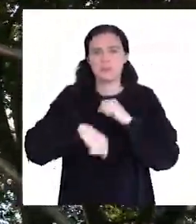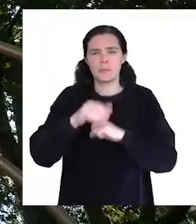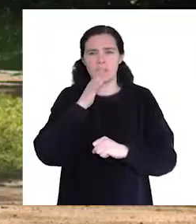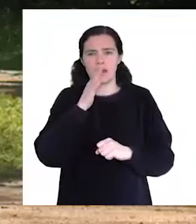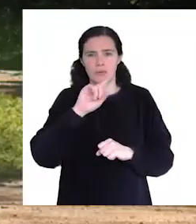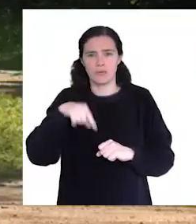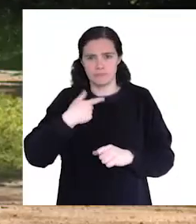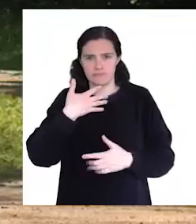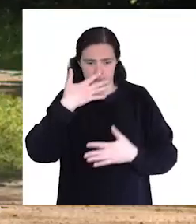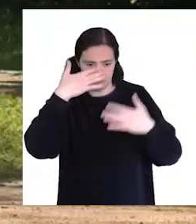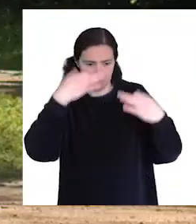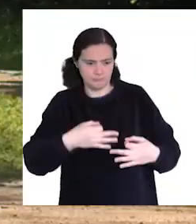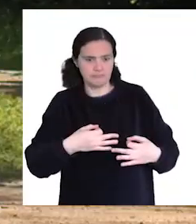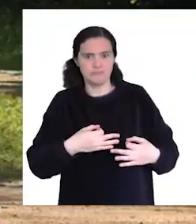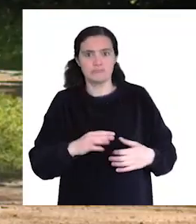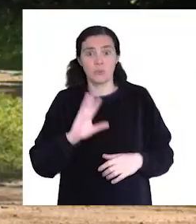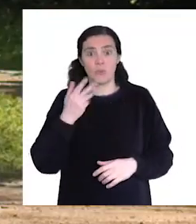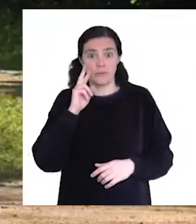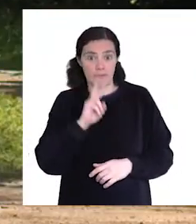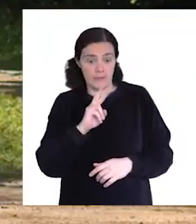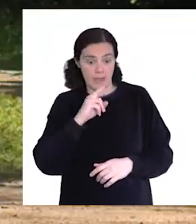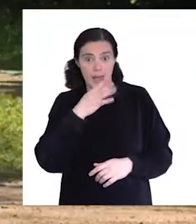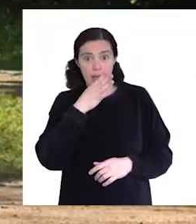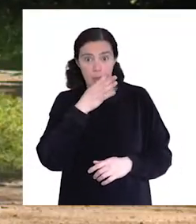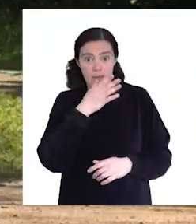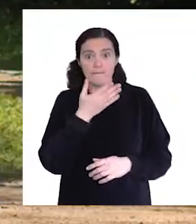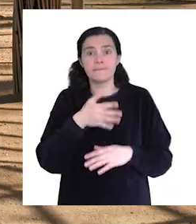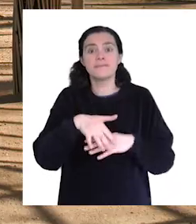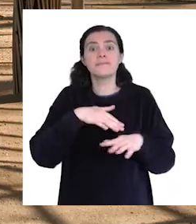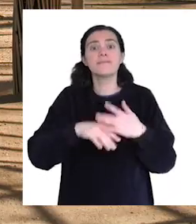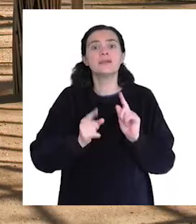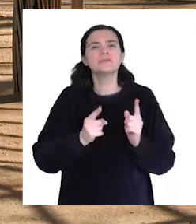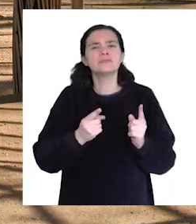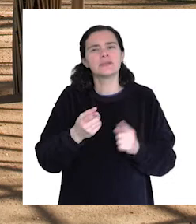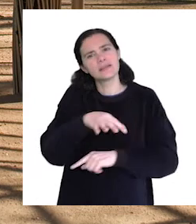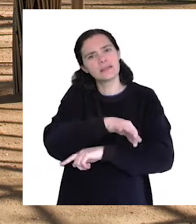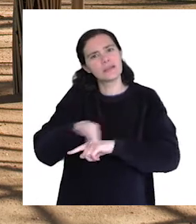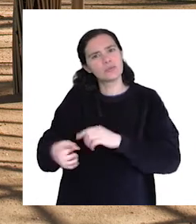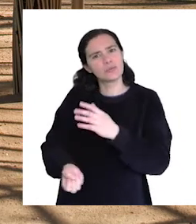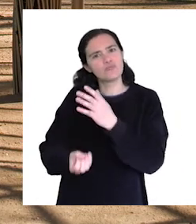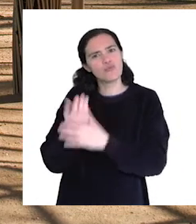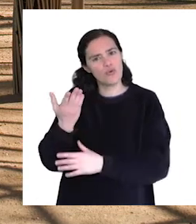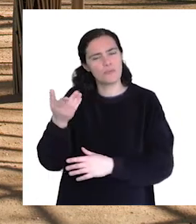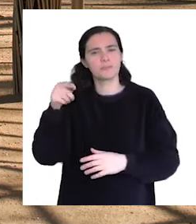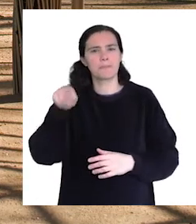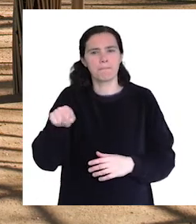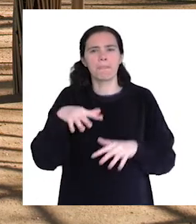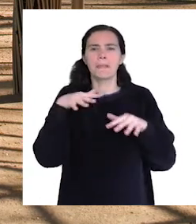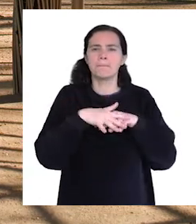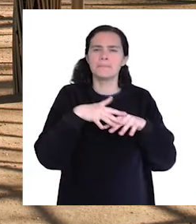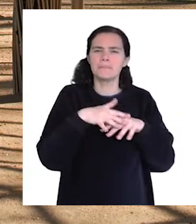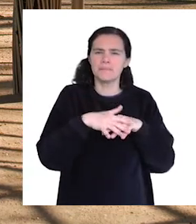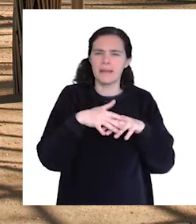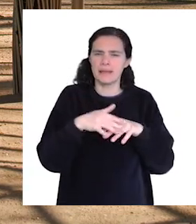of water that we take for granted when we look at water produce this architecture.